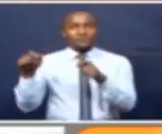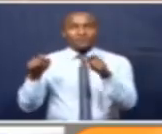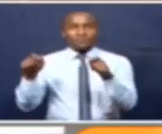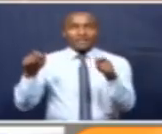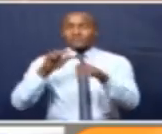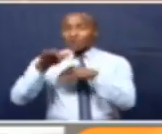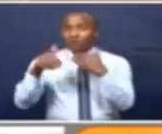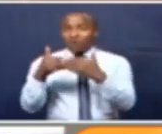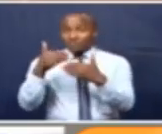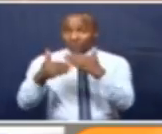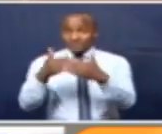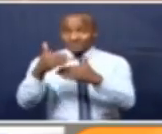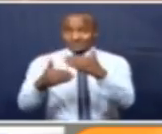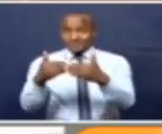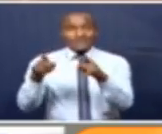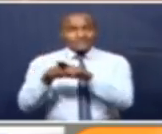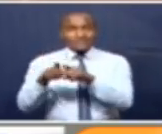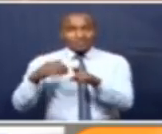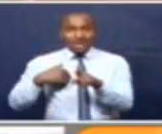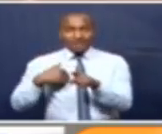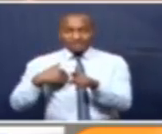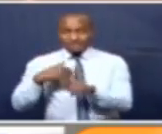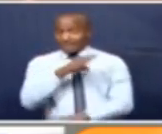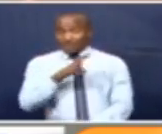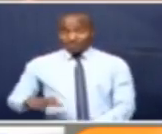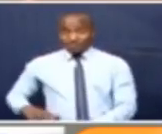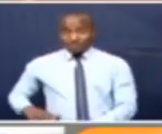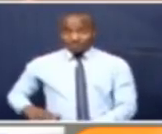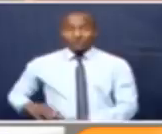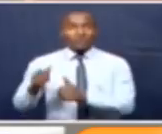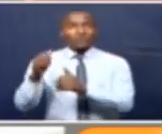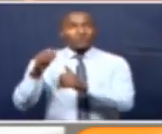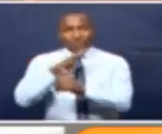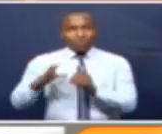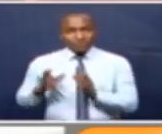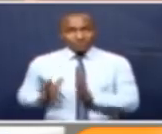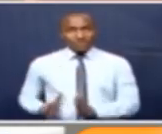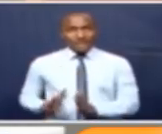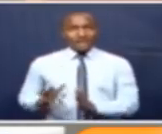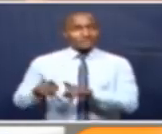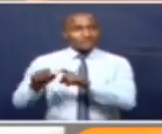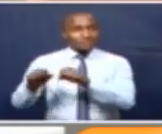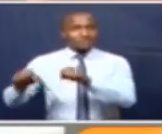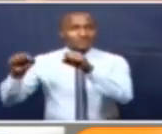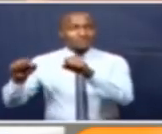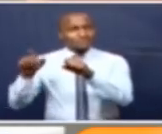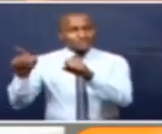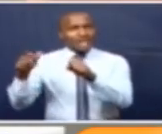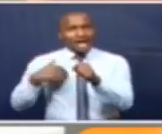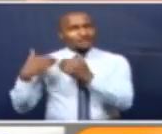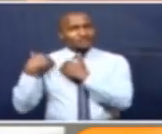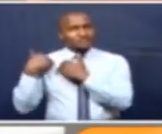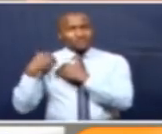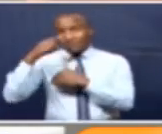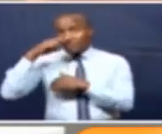entire processes. You have a commission that is made up of commissioners and the chairman that has the responsibility of setting